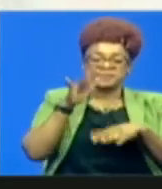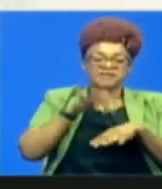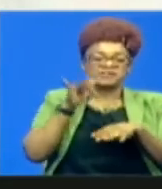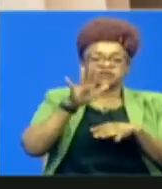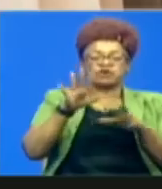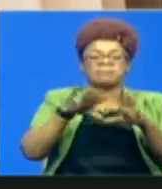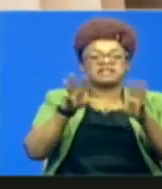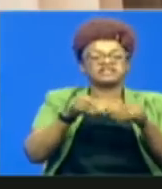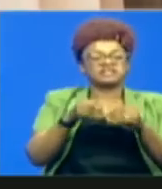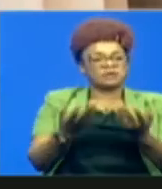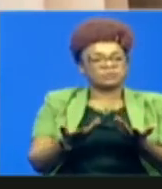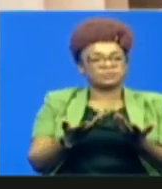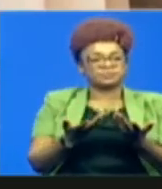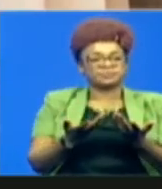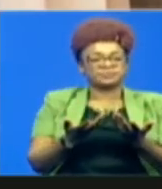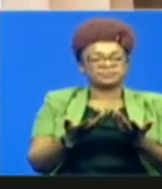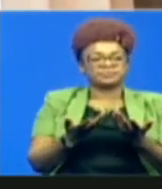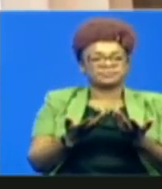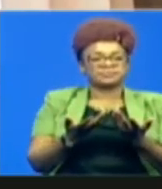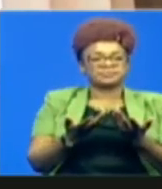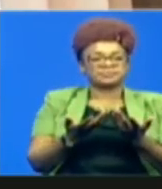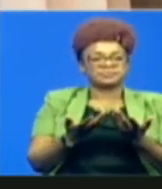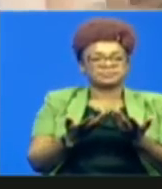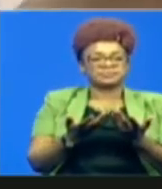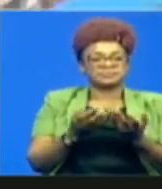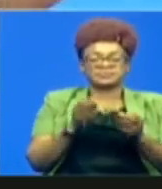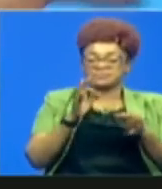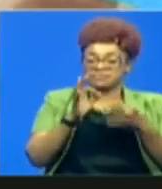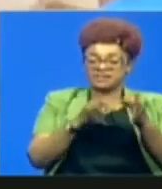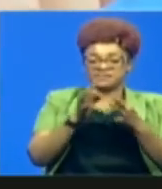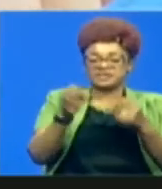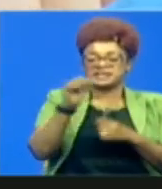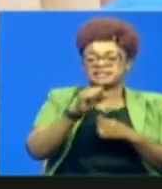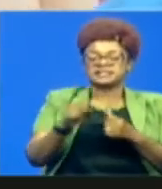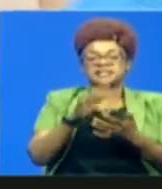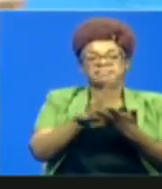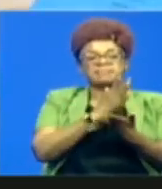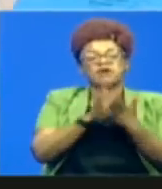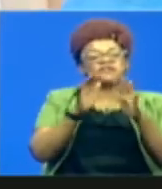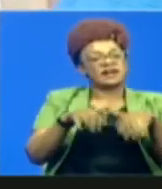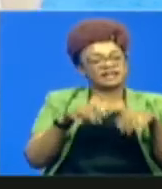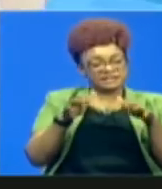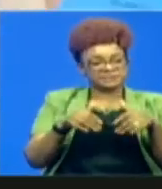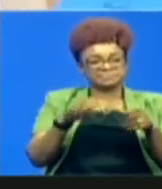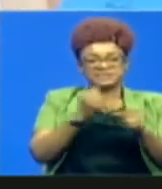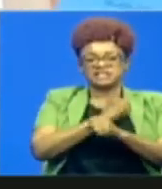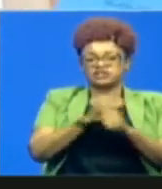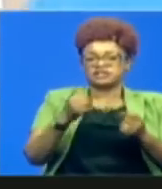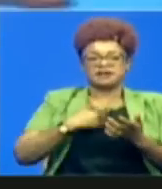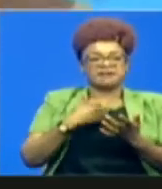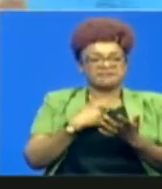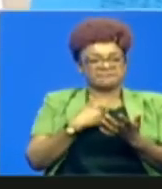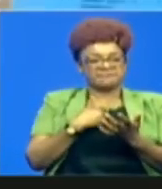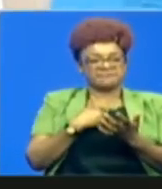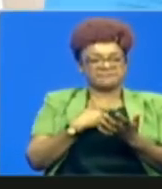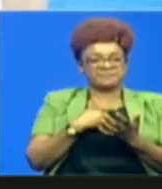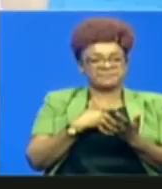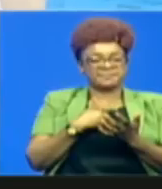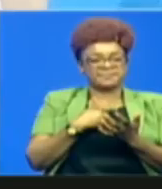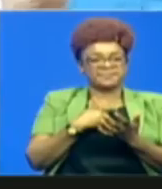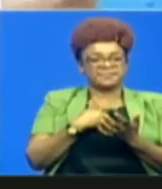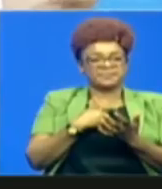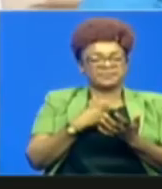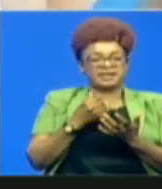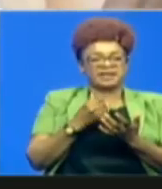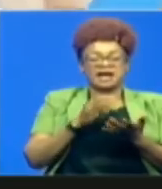budget? Obviously, if the State Department of Agriculture does not have the kind of